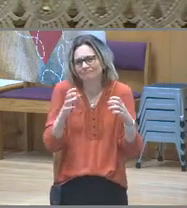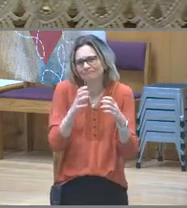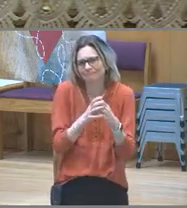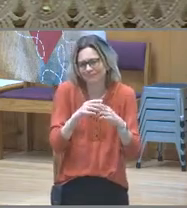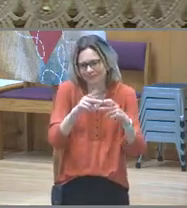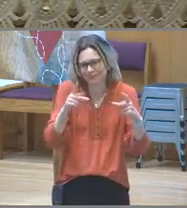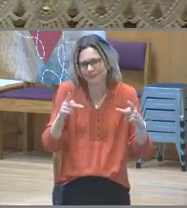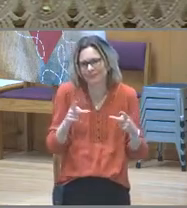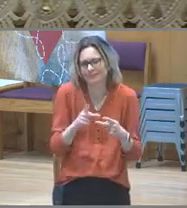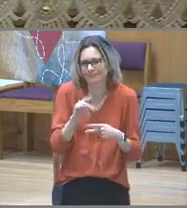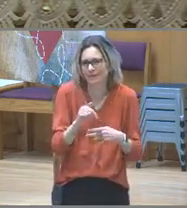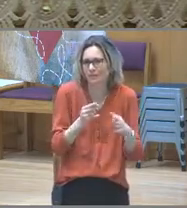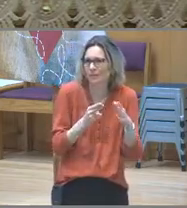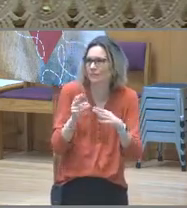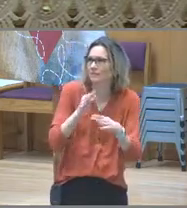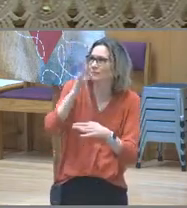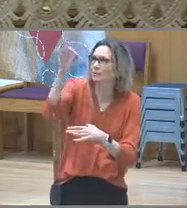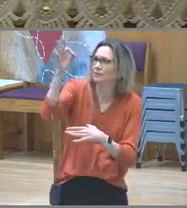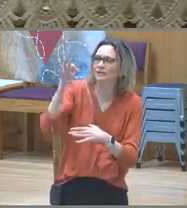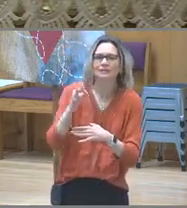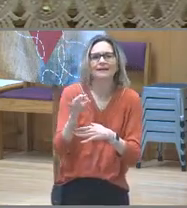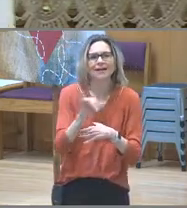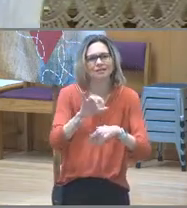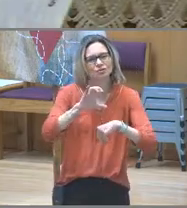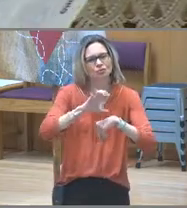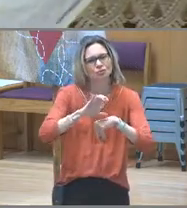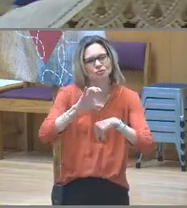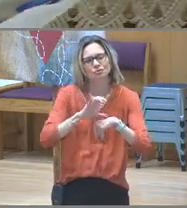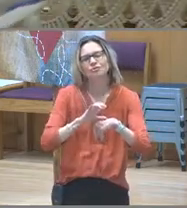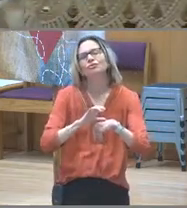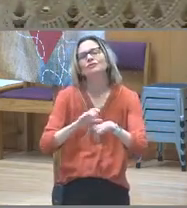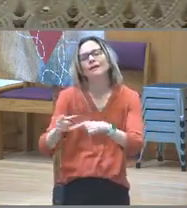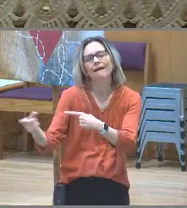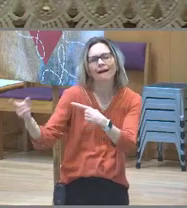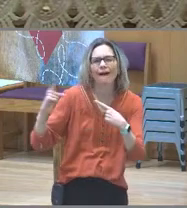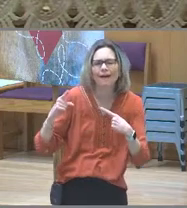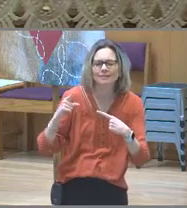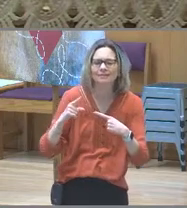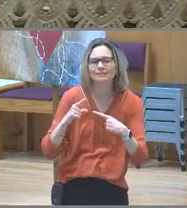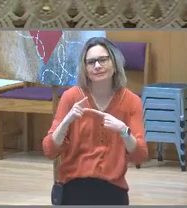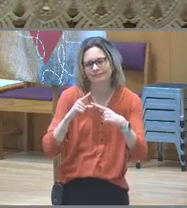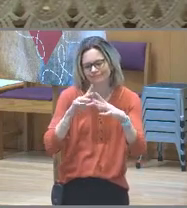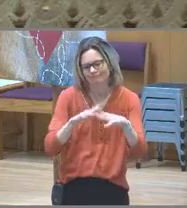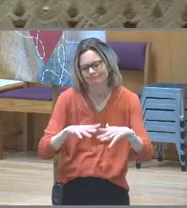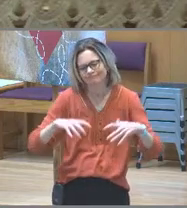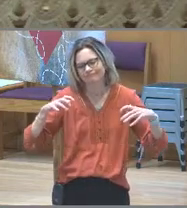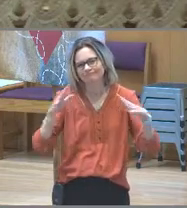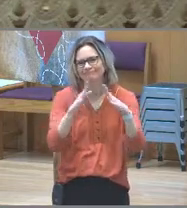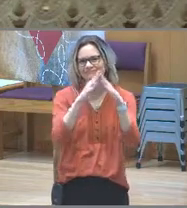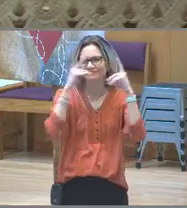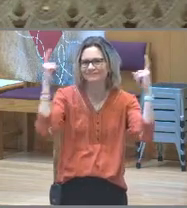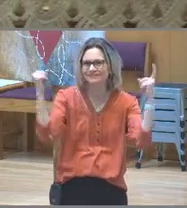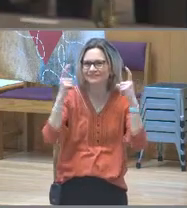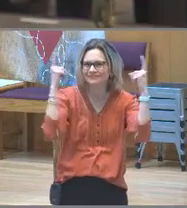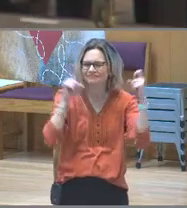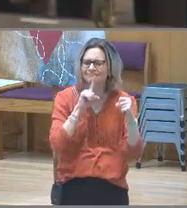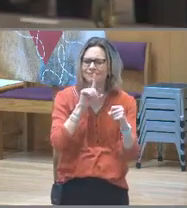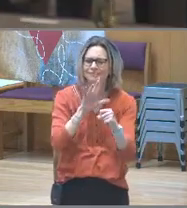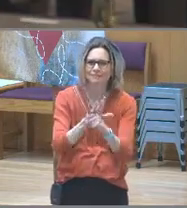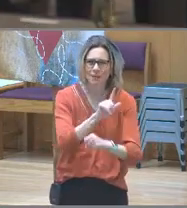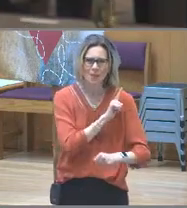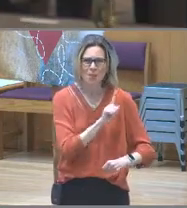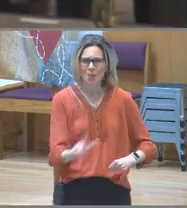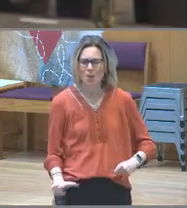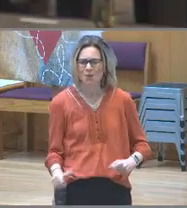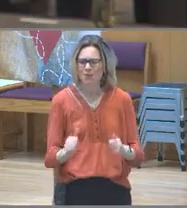in this place by the Holy Spirit as the church comes and gathers to celebrate that the promise that the Lord